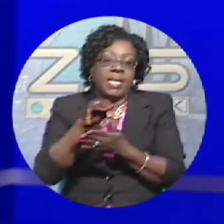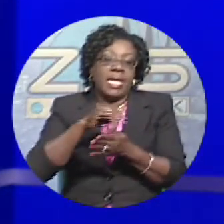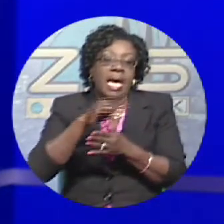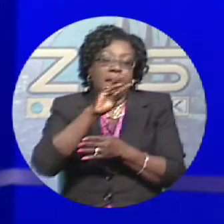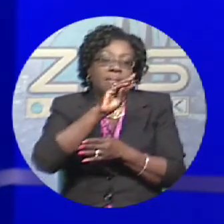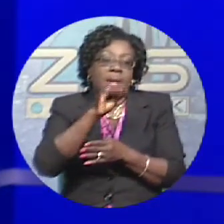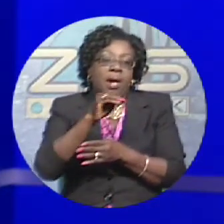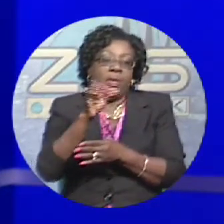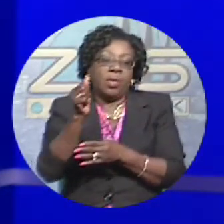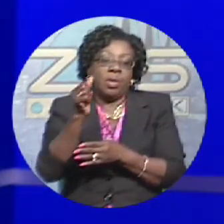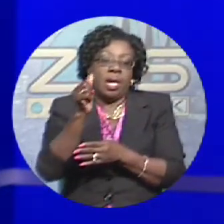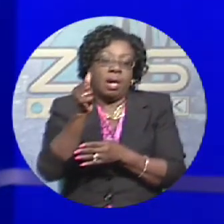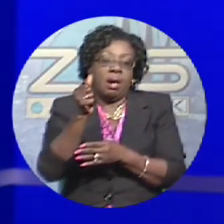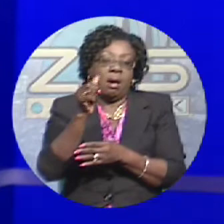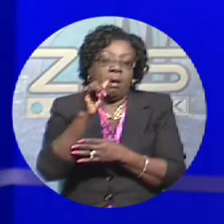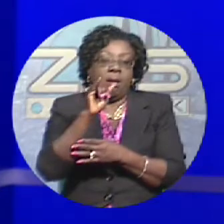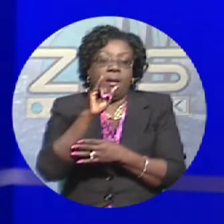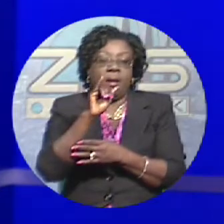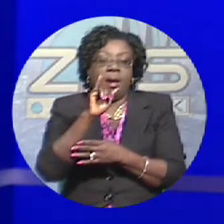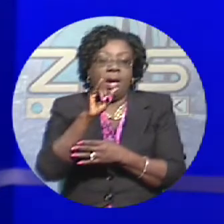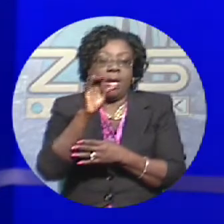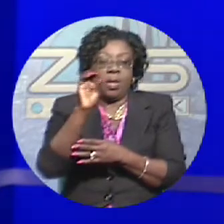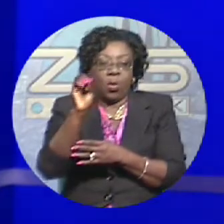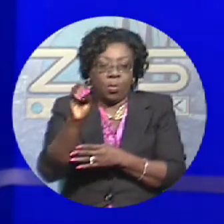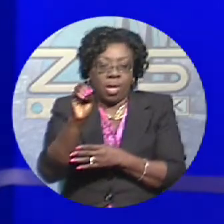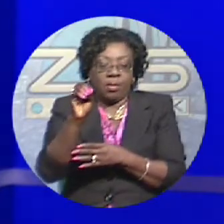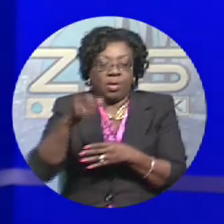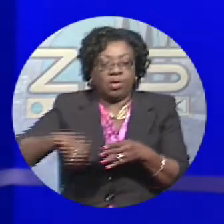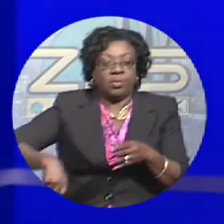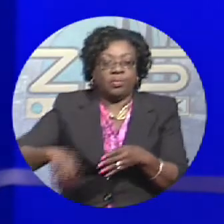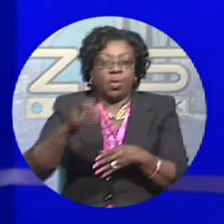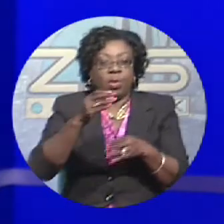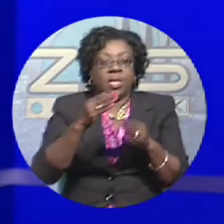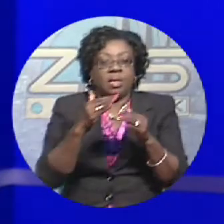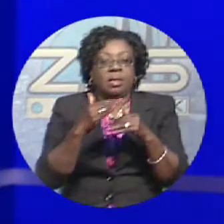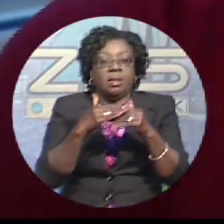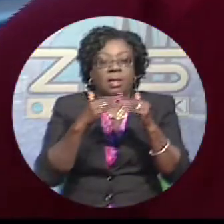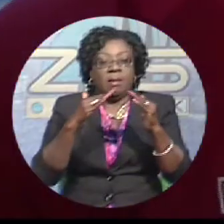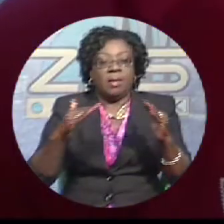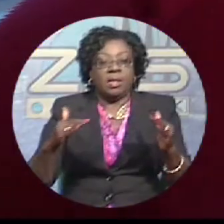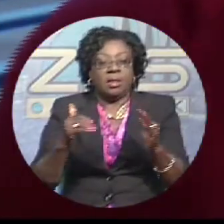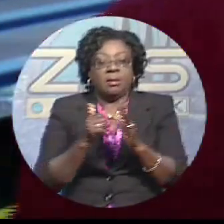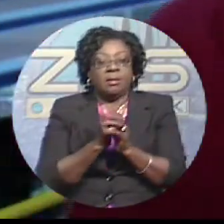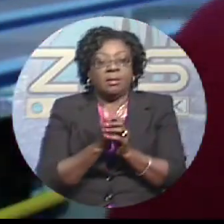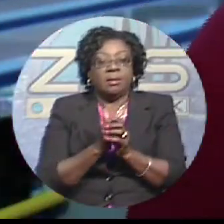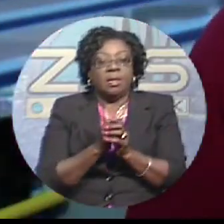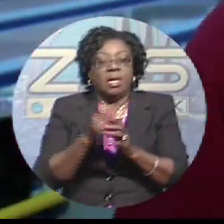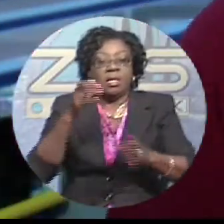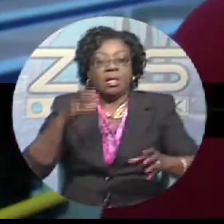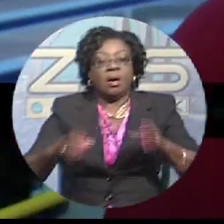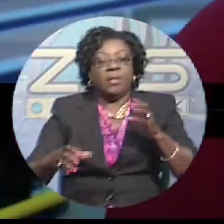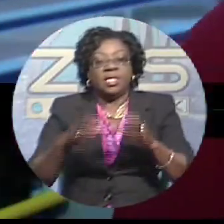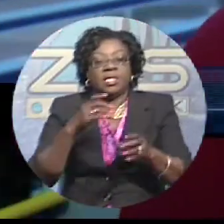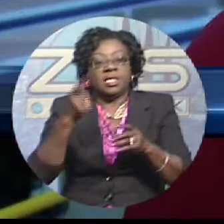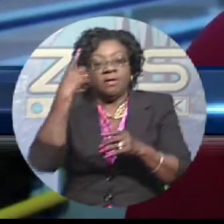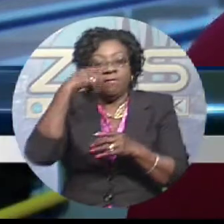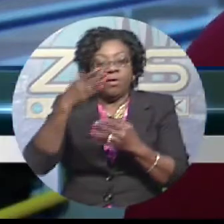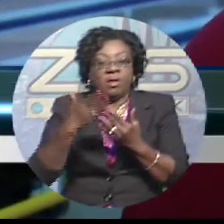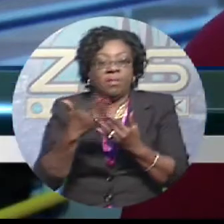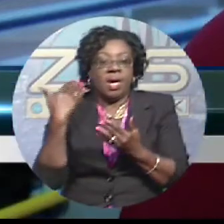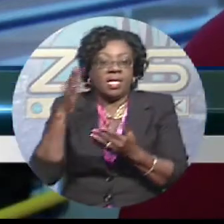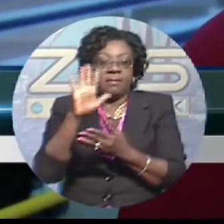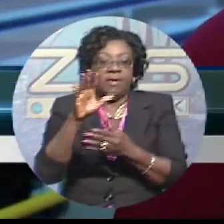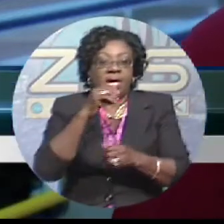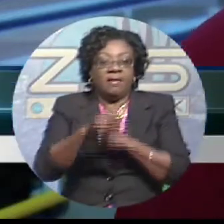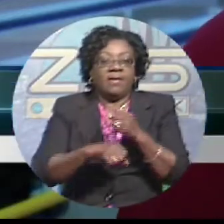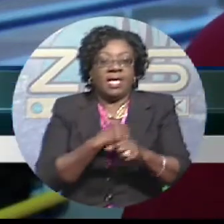Hoyte and Driscoll Roll will both be a part of the field. The competition for the past, I say 5 years,